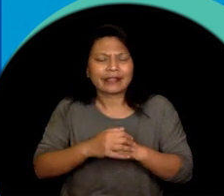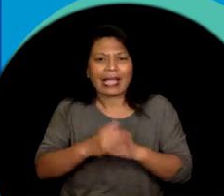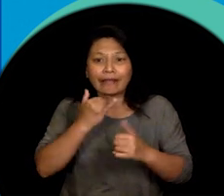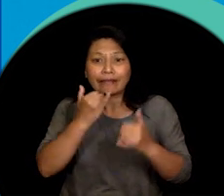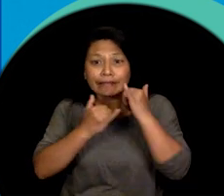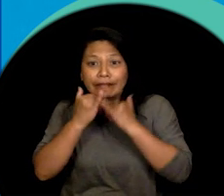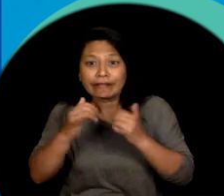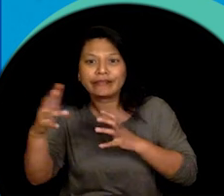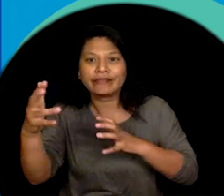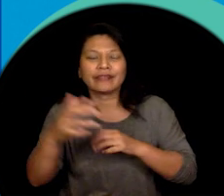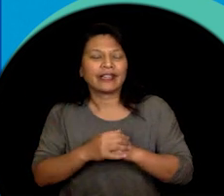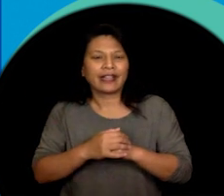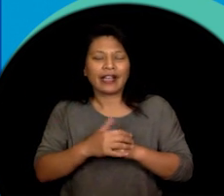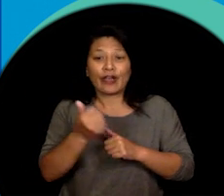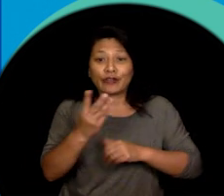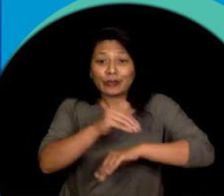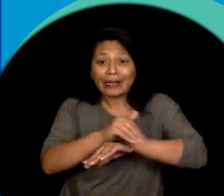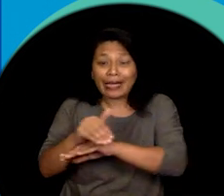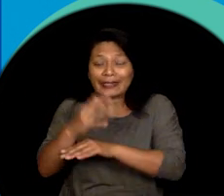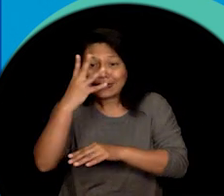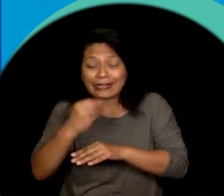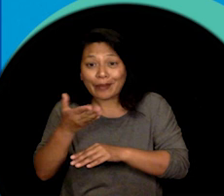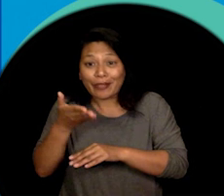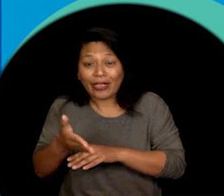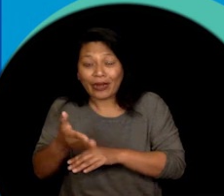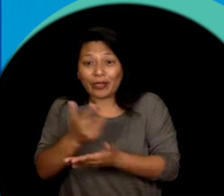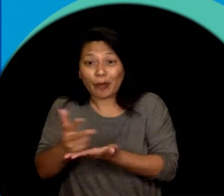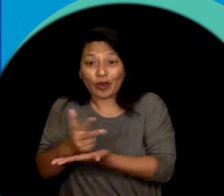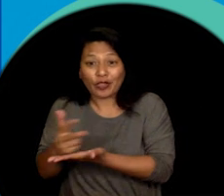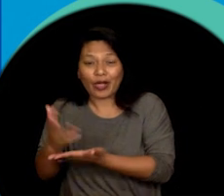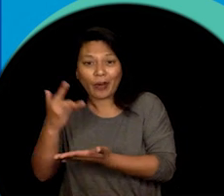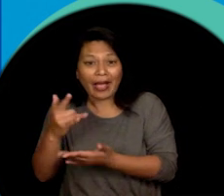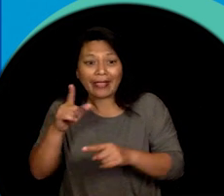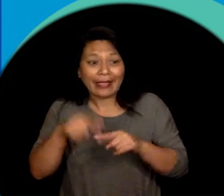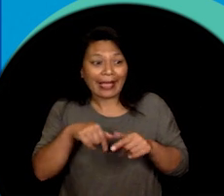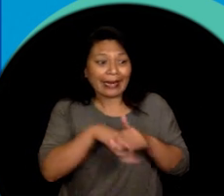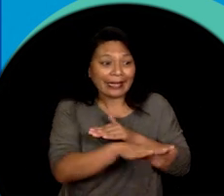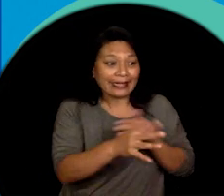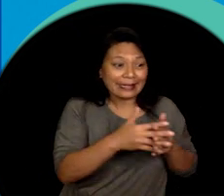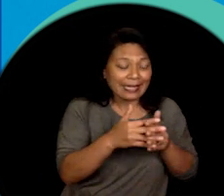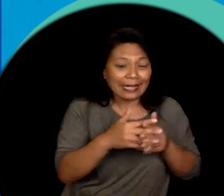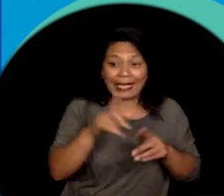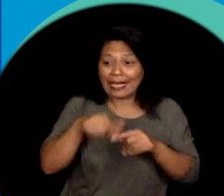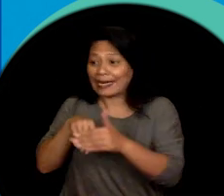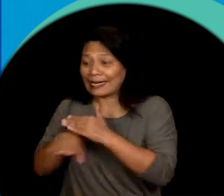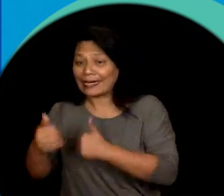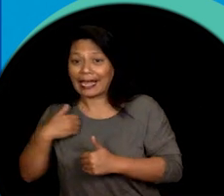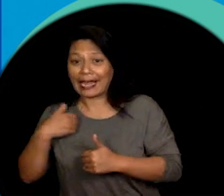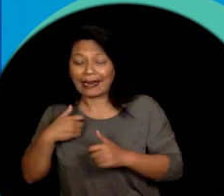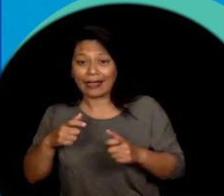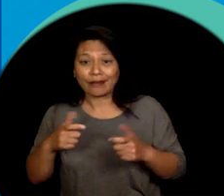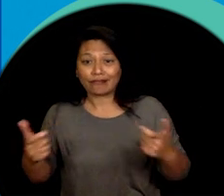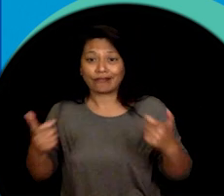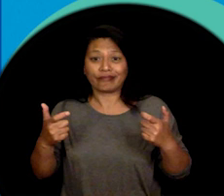wrong. They wind up having to stay a couple of nights in the duty-free parking lot because they can't get into the States or get back into